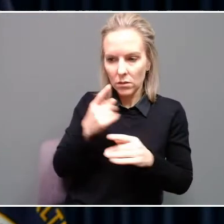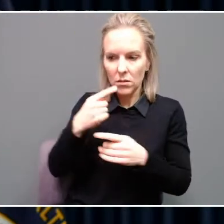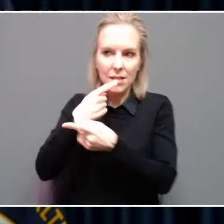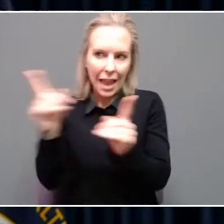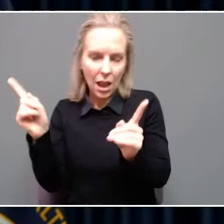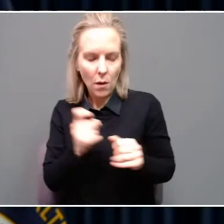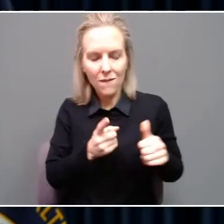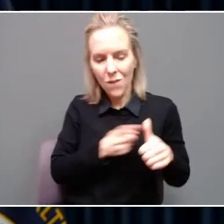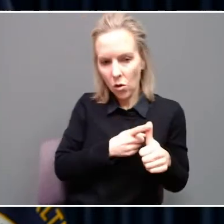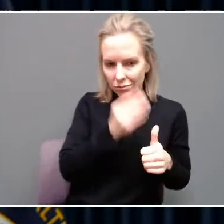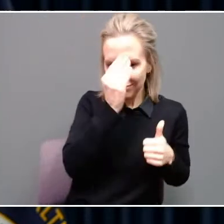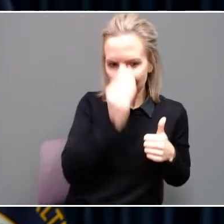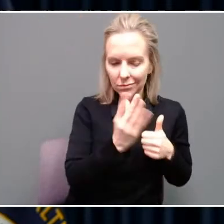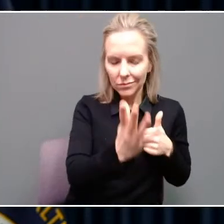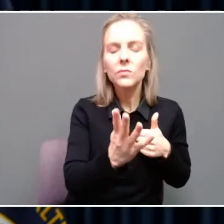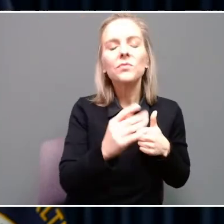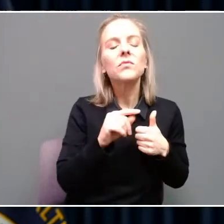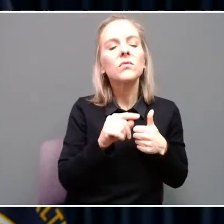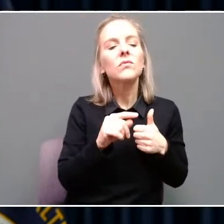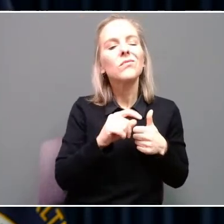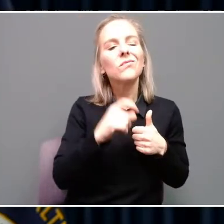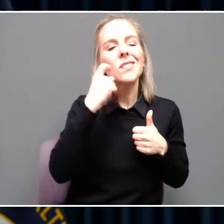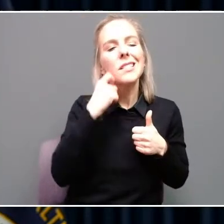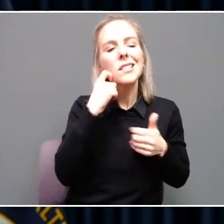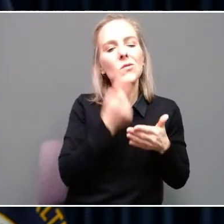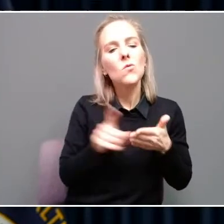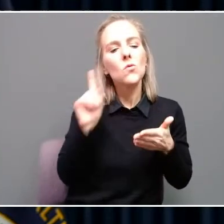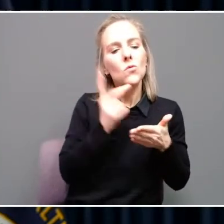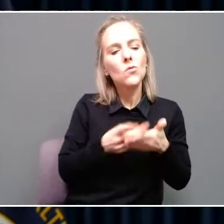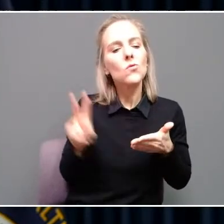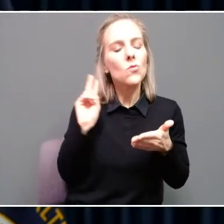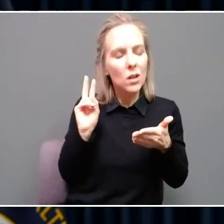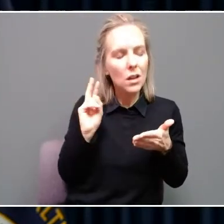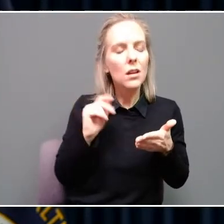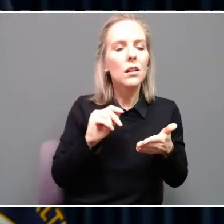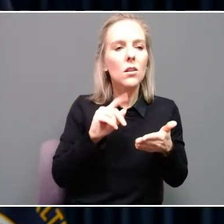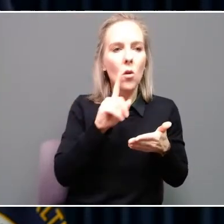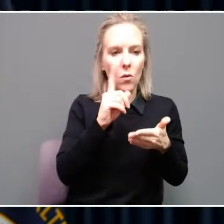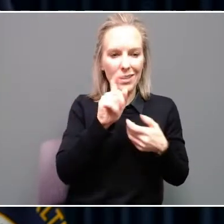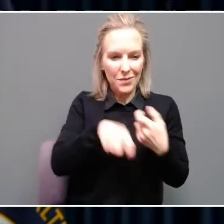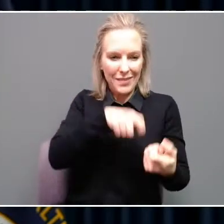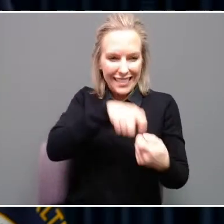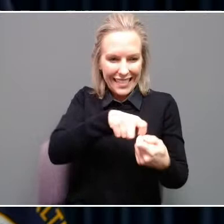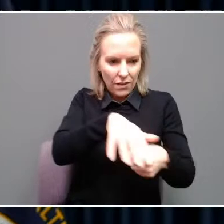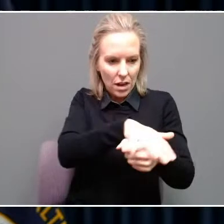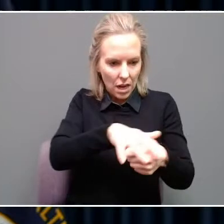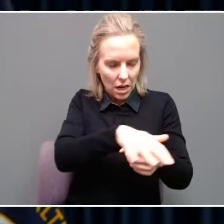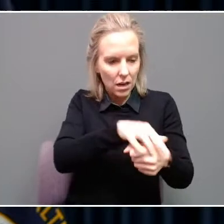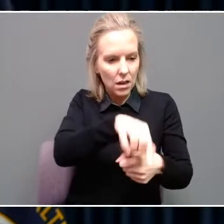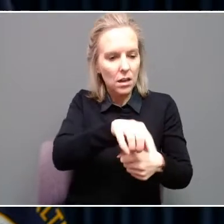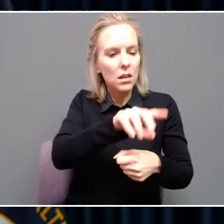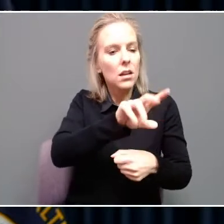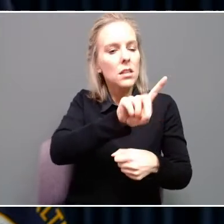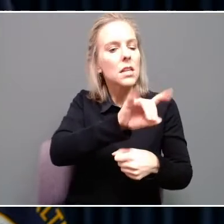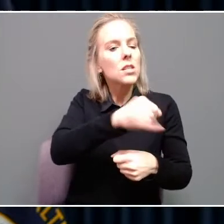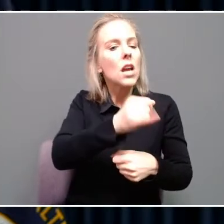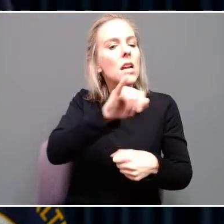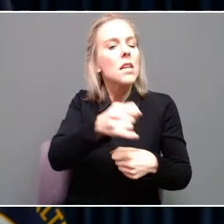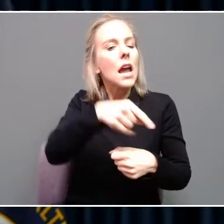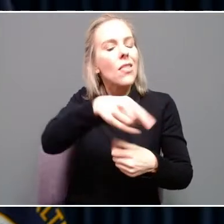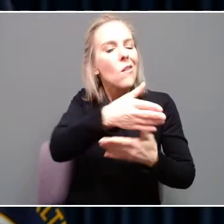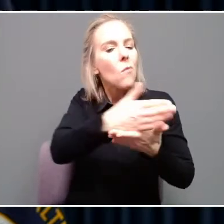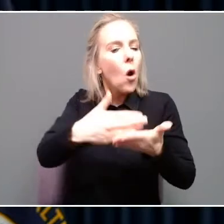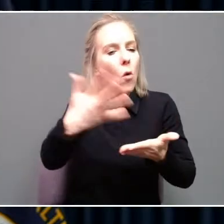been talking these last several weeks about just one specific part of the Department for Juvenile Justice, which are the